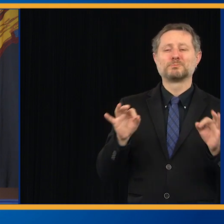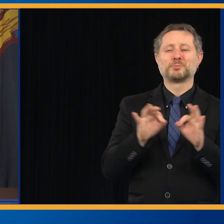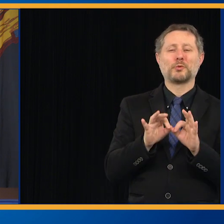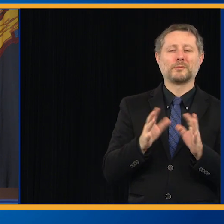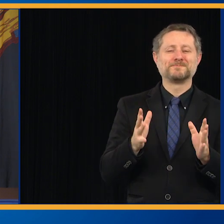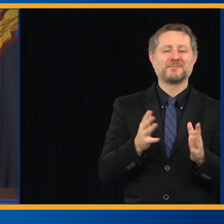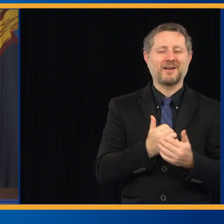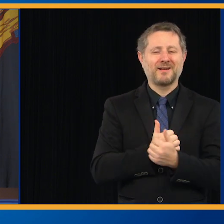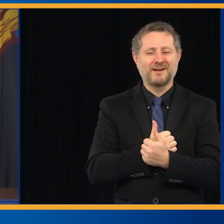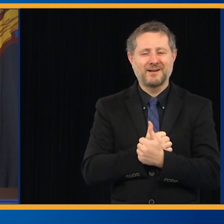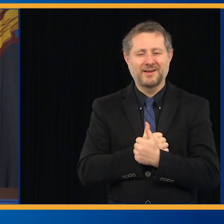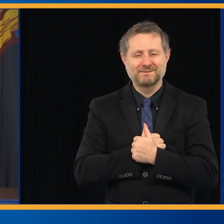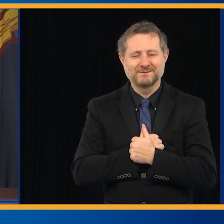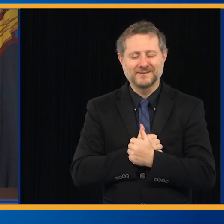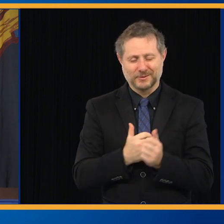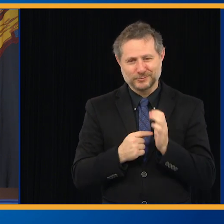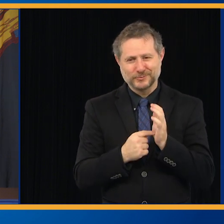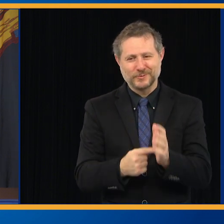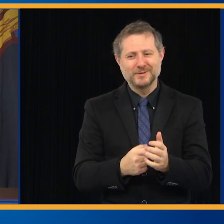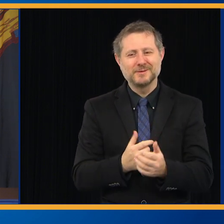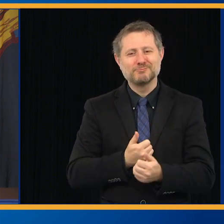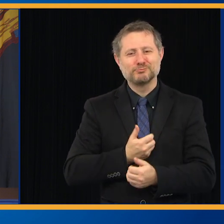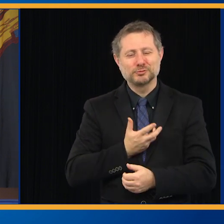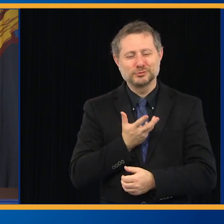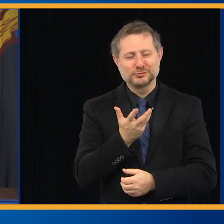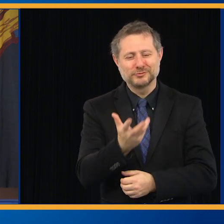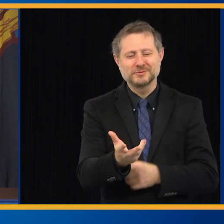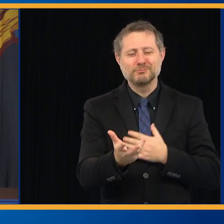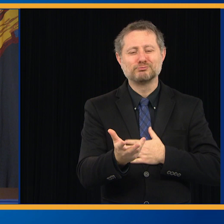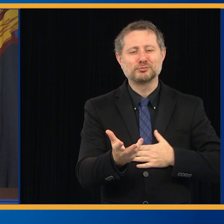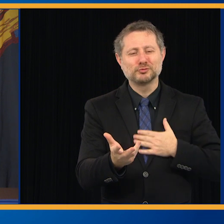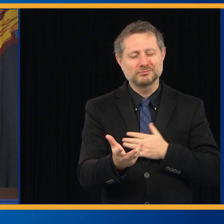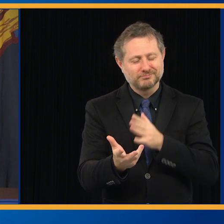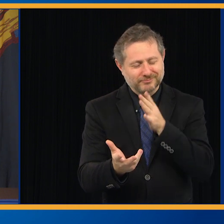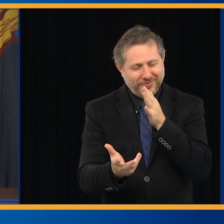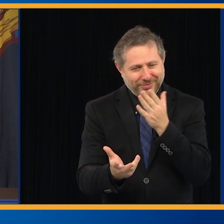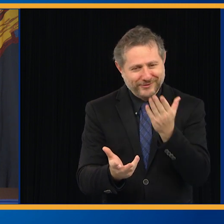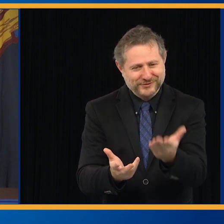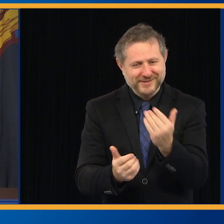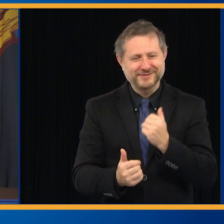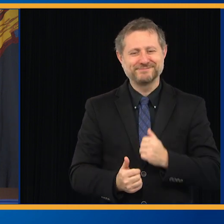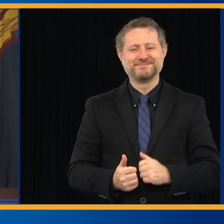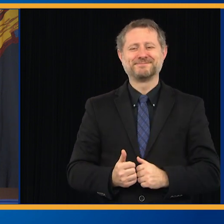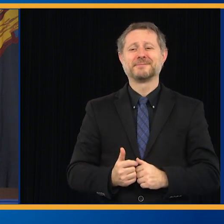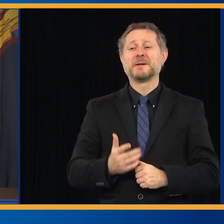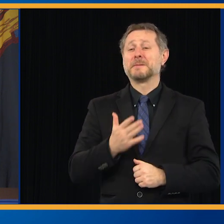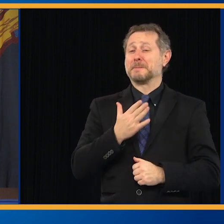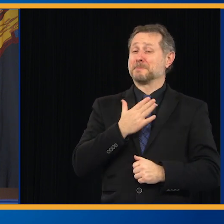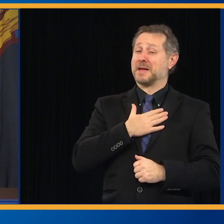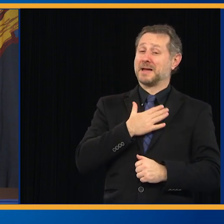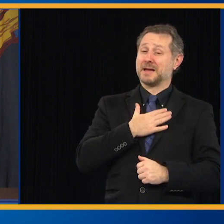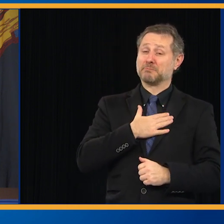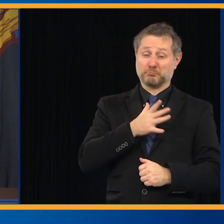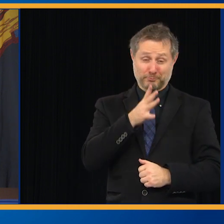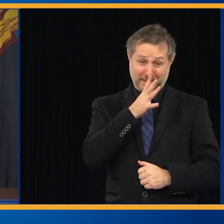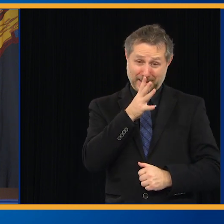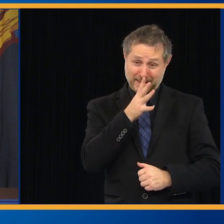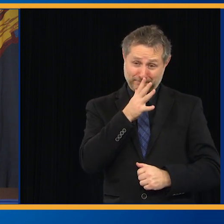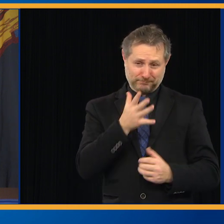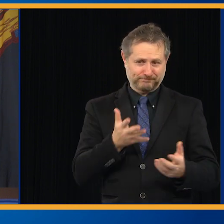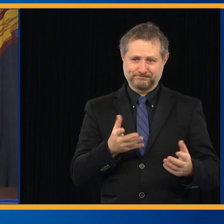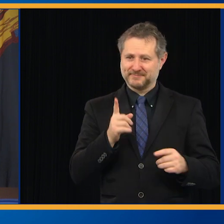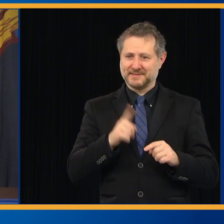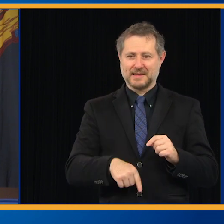and expressing it and appreciation for our mothers. And my mother, who I cannot see